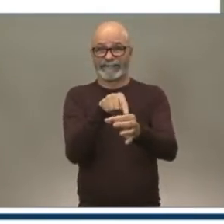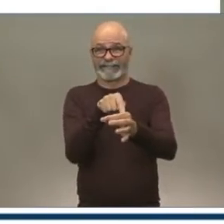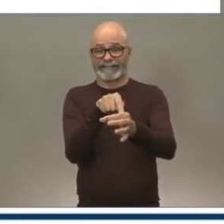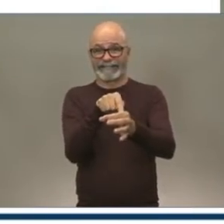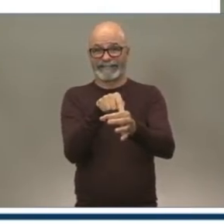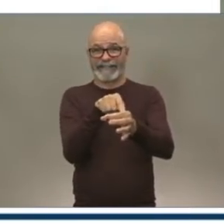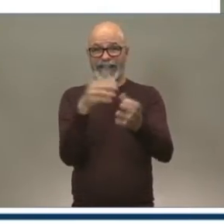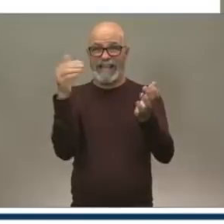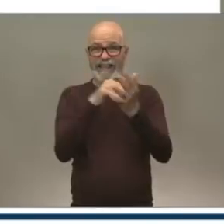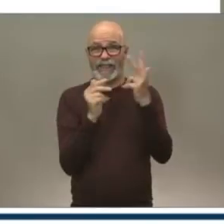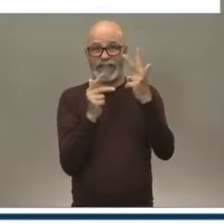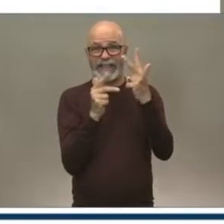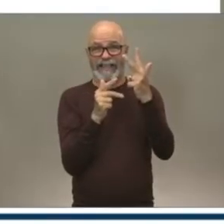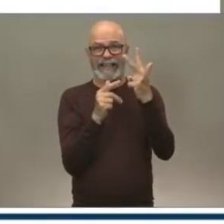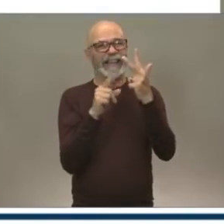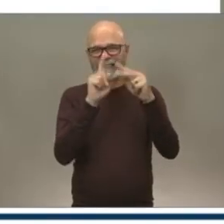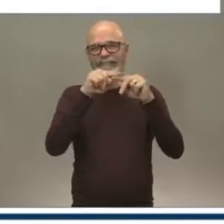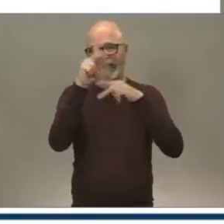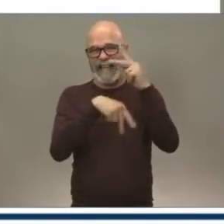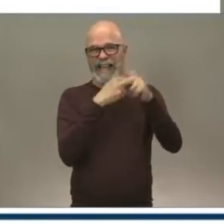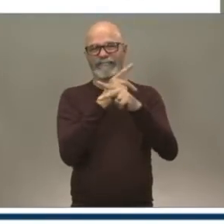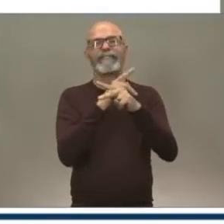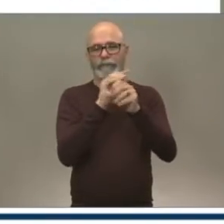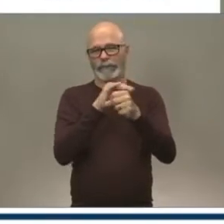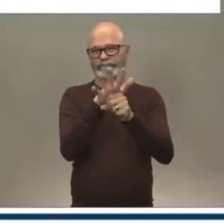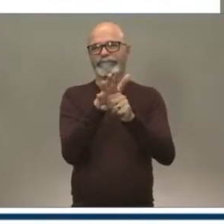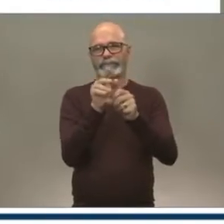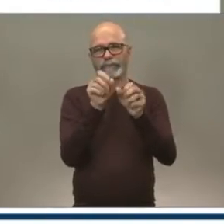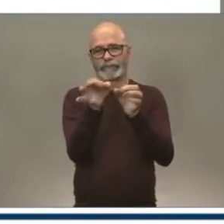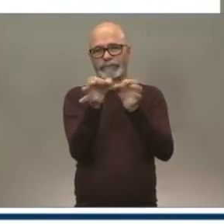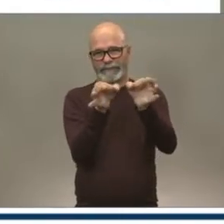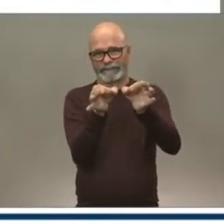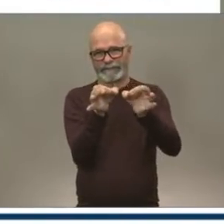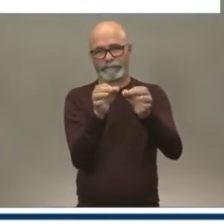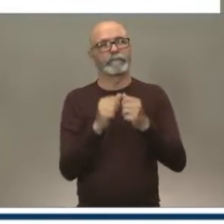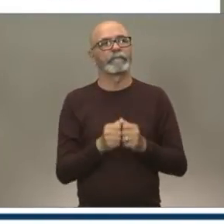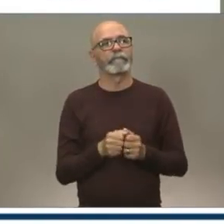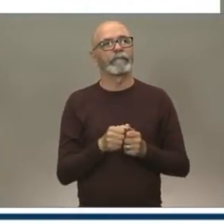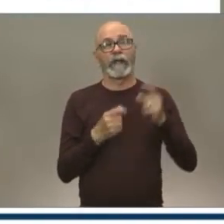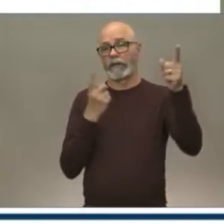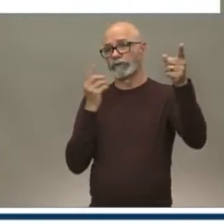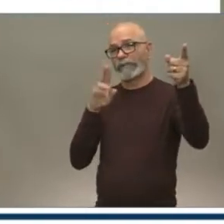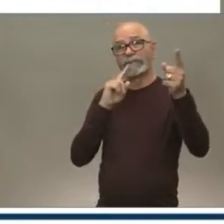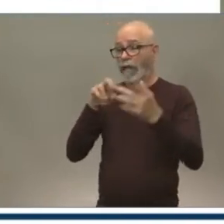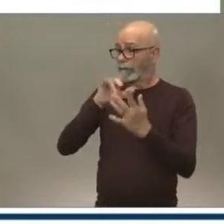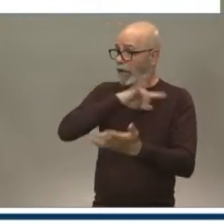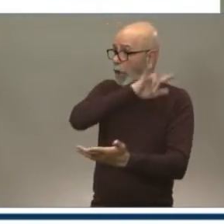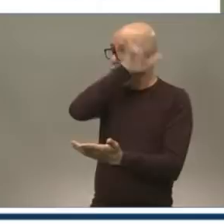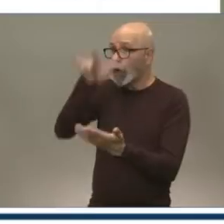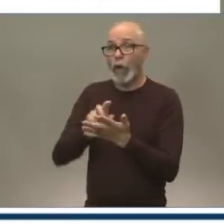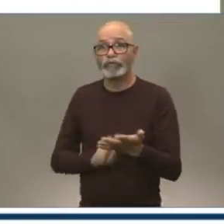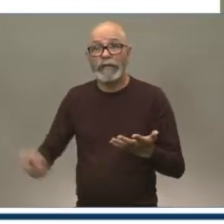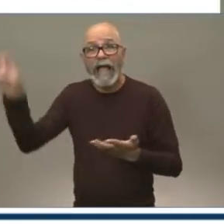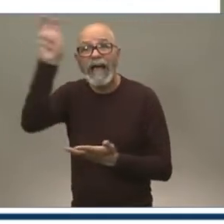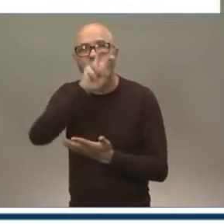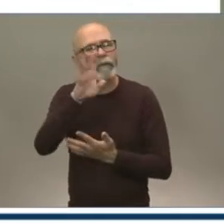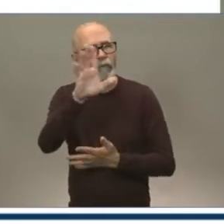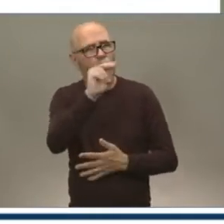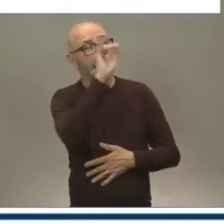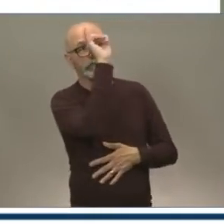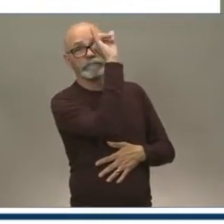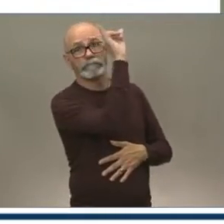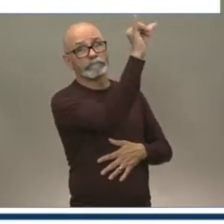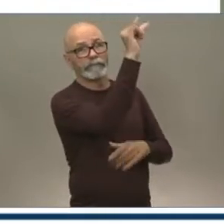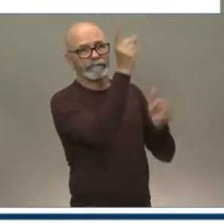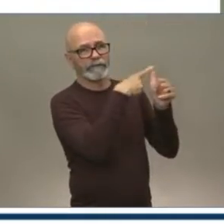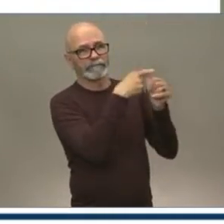No, I mean, they would not be traveling until they're considered resolved. So yeah, we've had, I know those cases you're talking about. There are 3 workers who were Nova Scotians who work